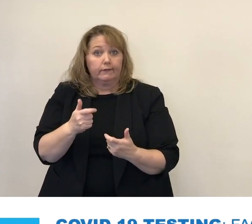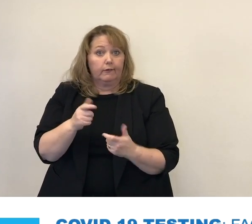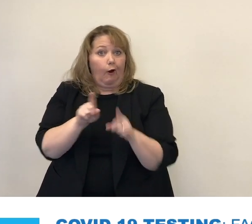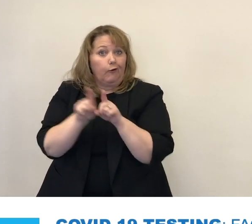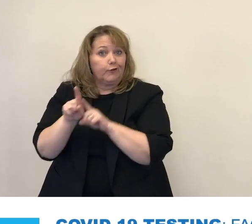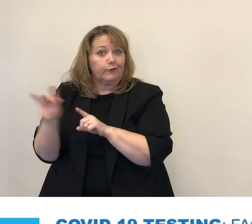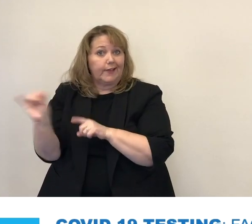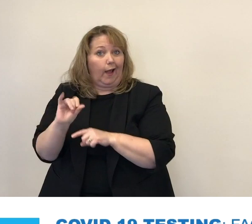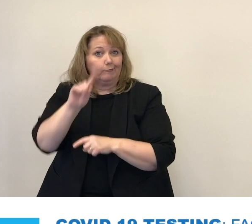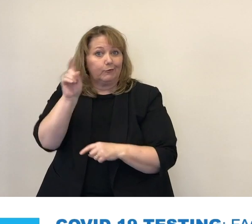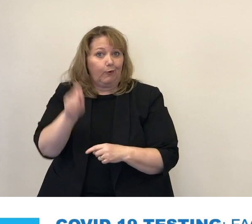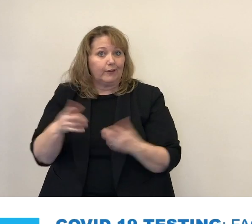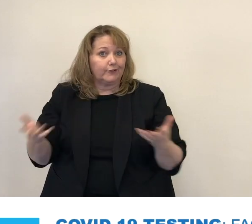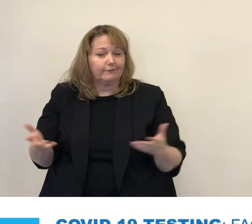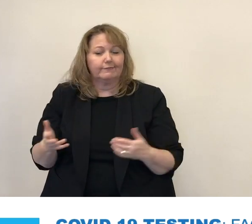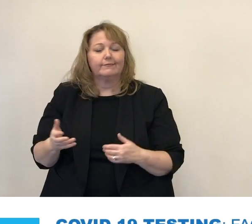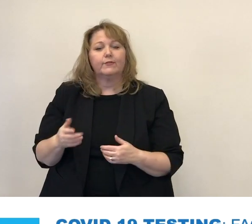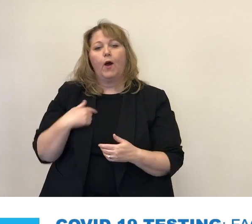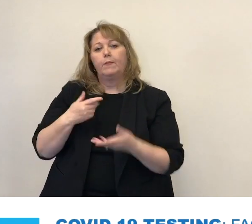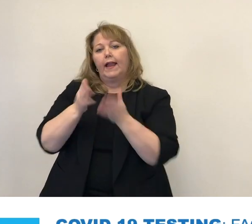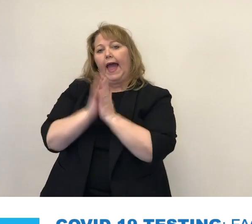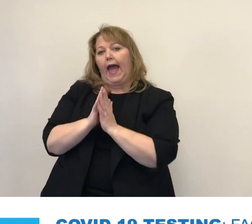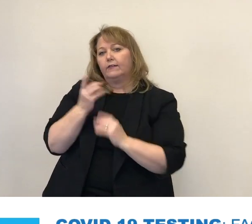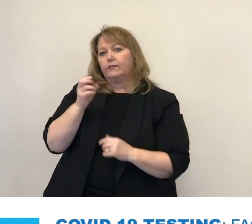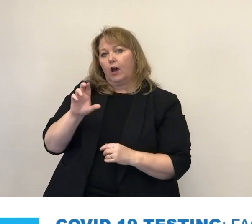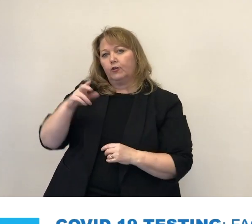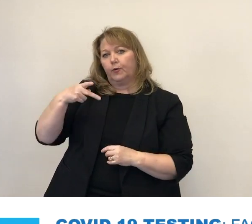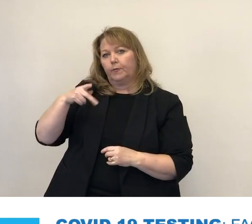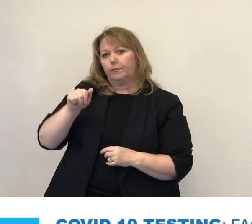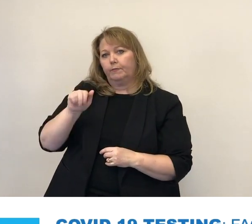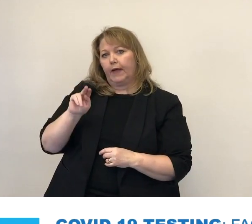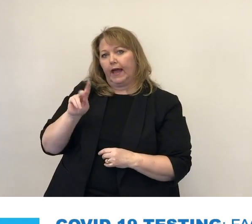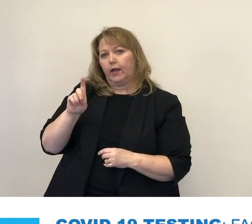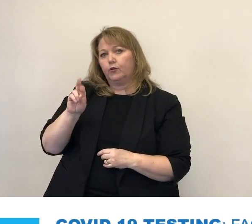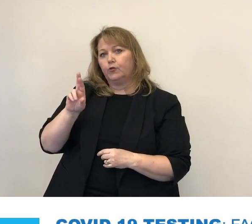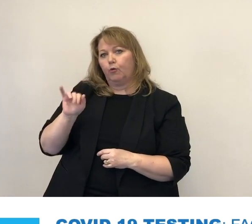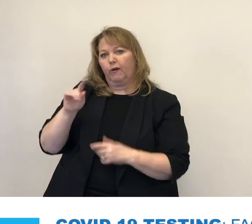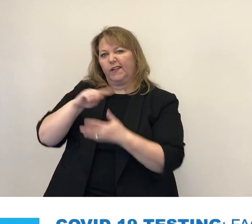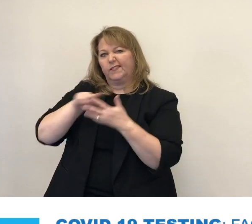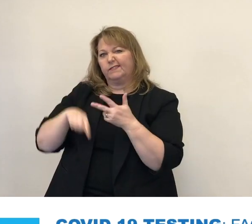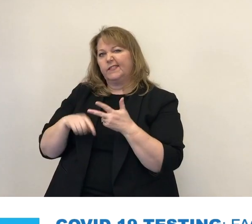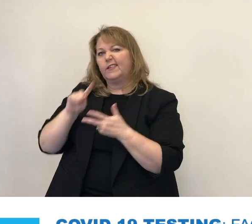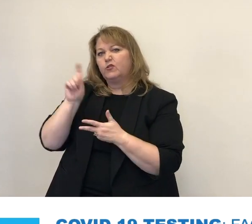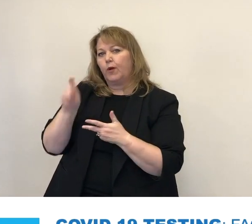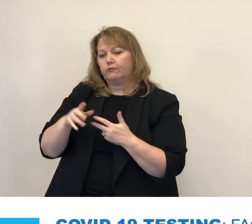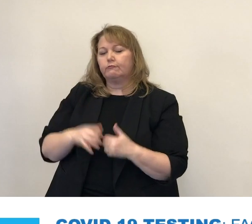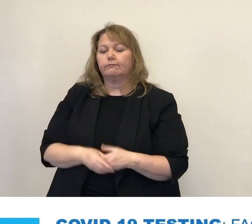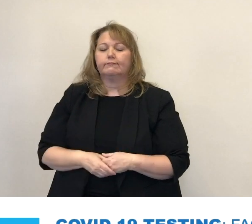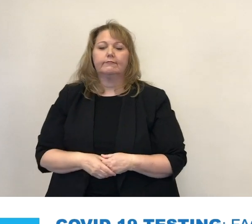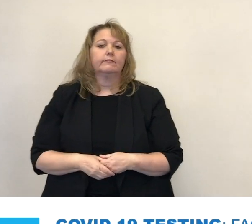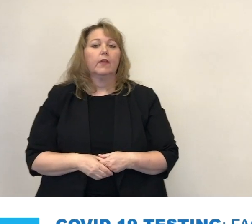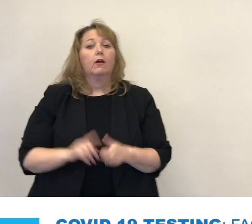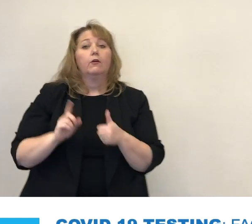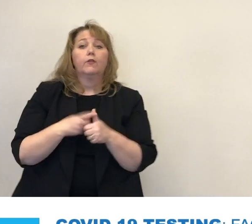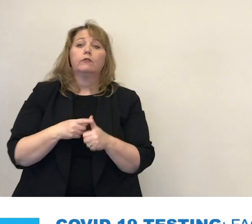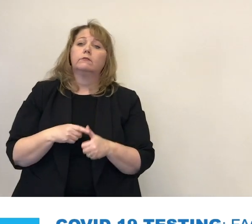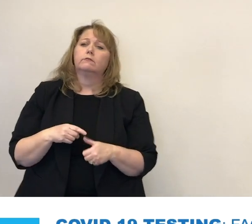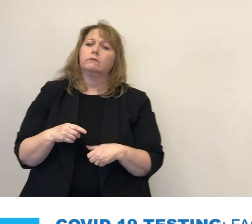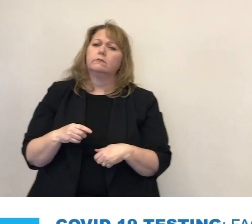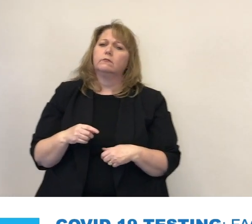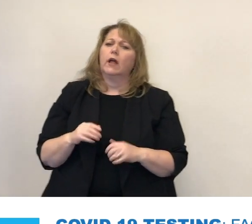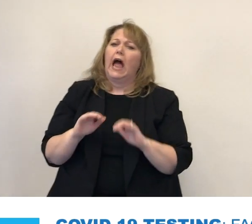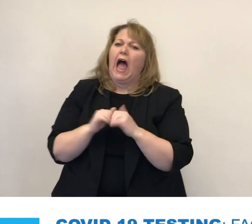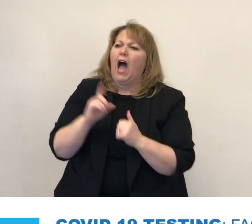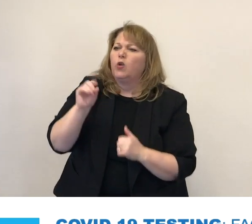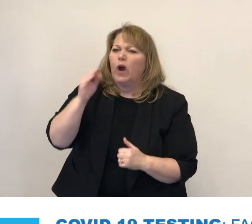So I'm going to ask those questions of Dr. Pandori, and then we'll wrap it up and take some questions from you. First one, Dr. Pandori, how